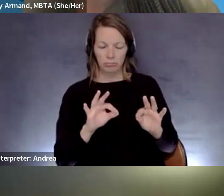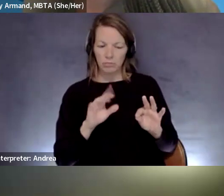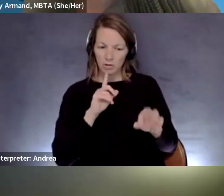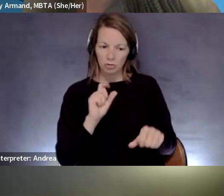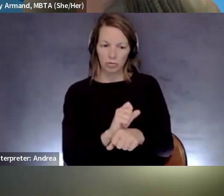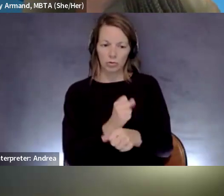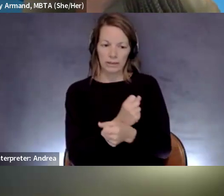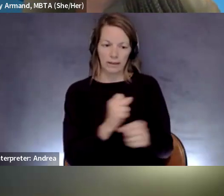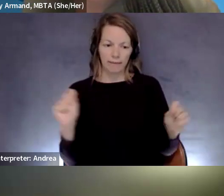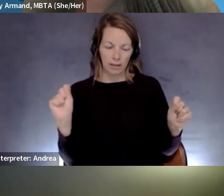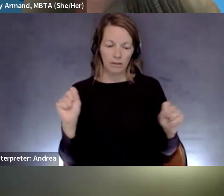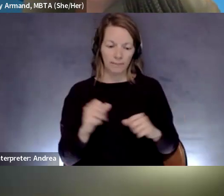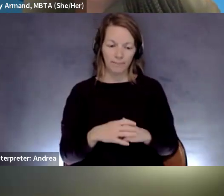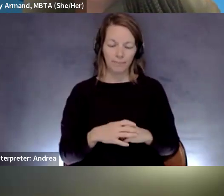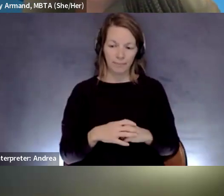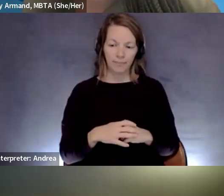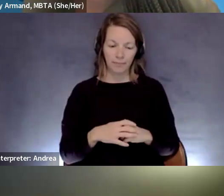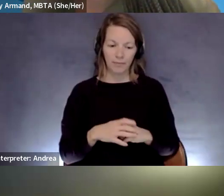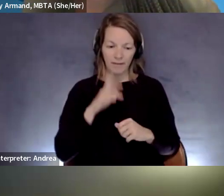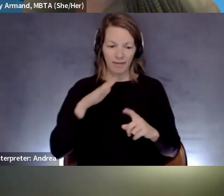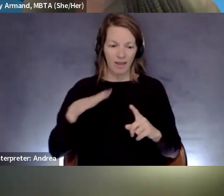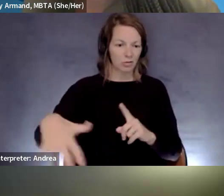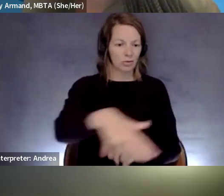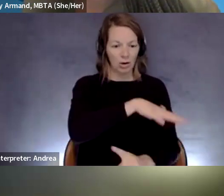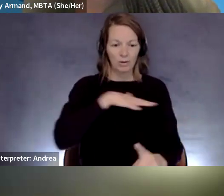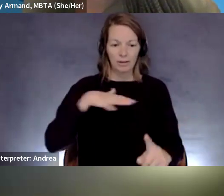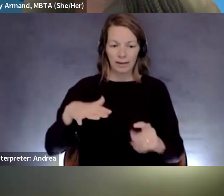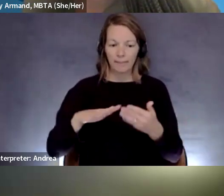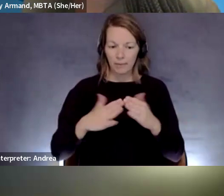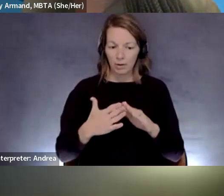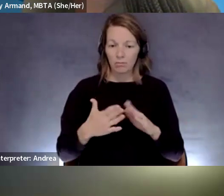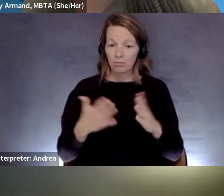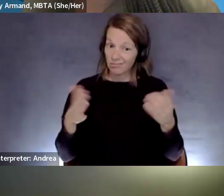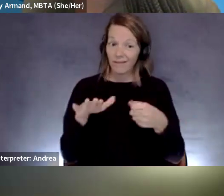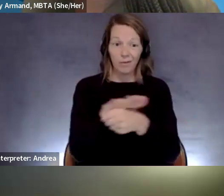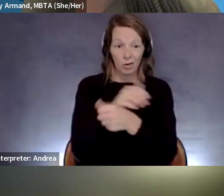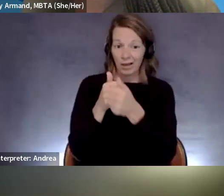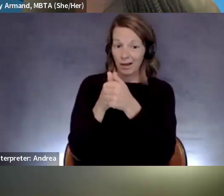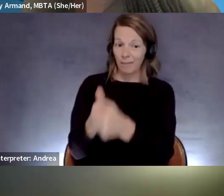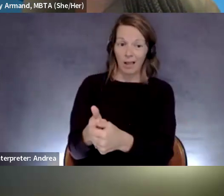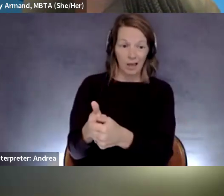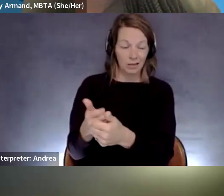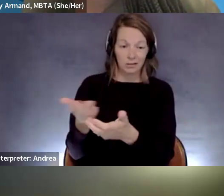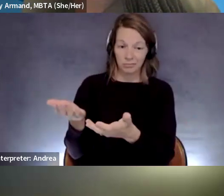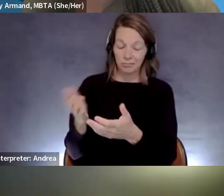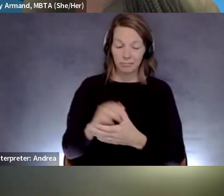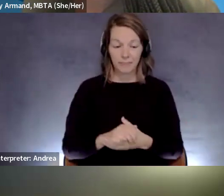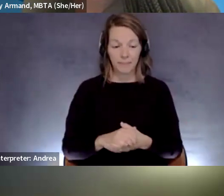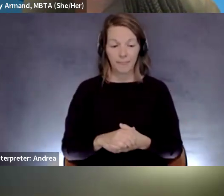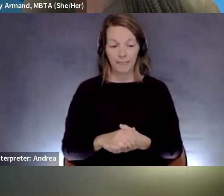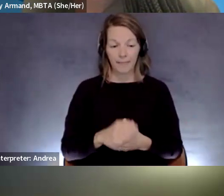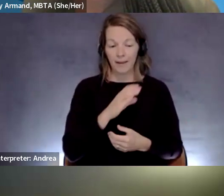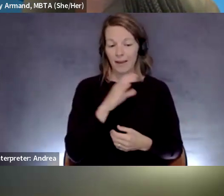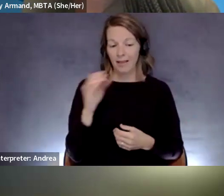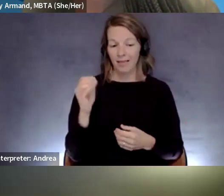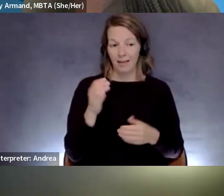safety, of the surrounding community. And it is fully compliant. And the methods